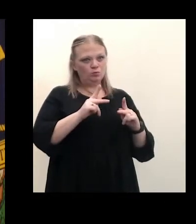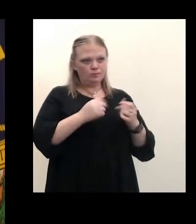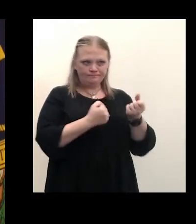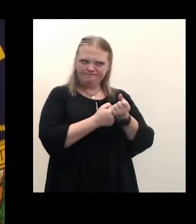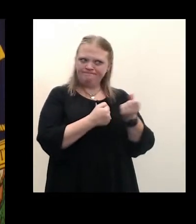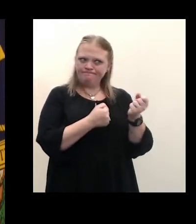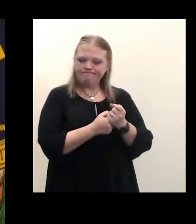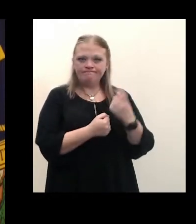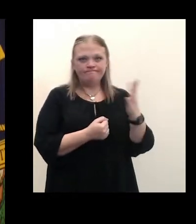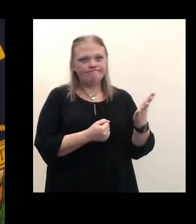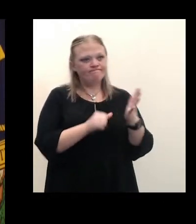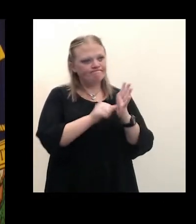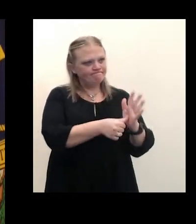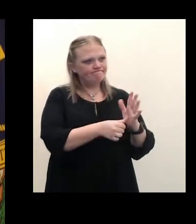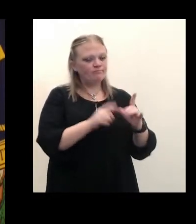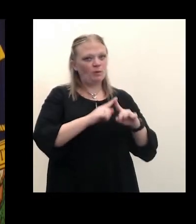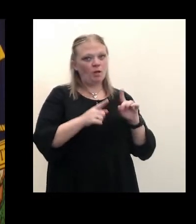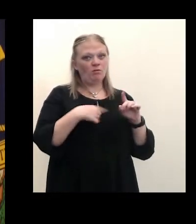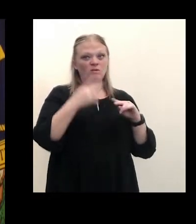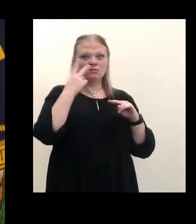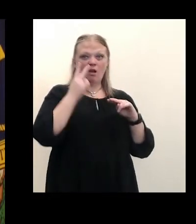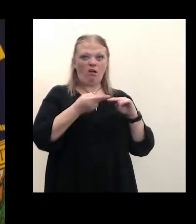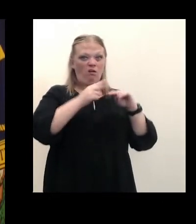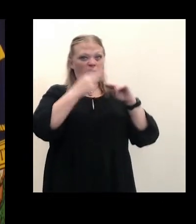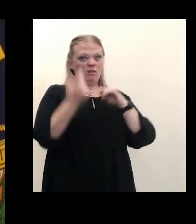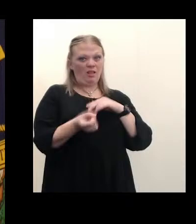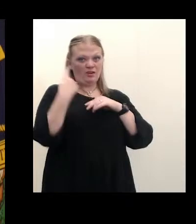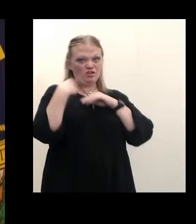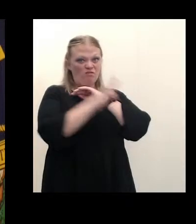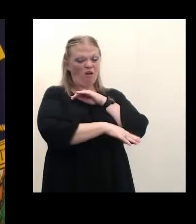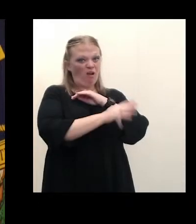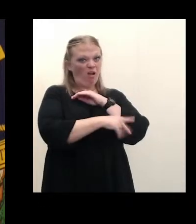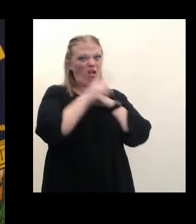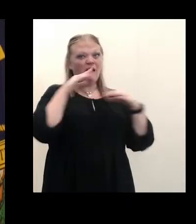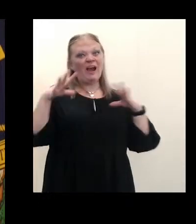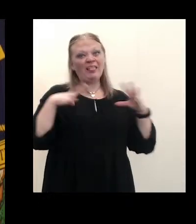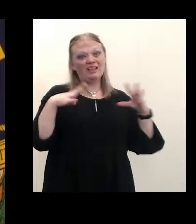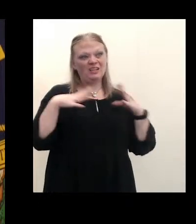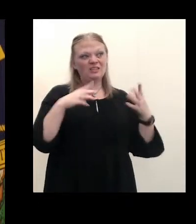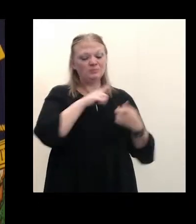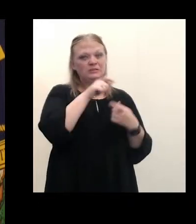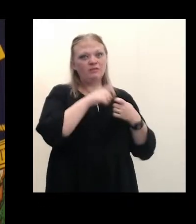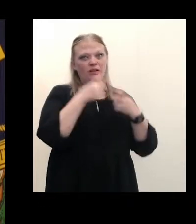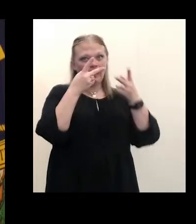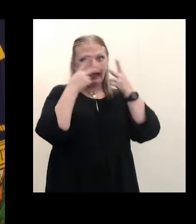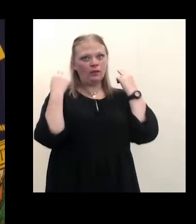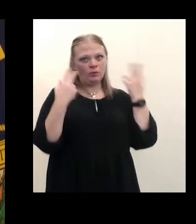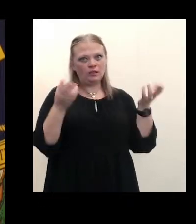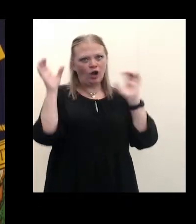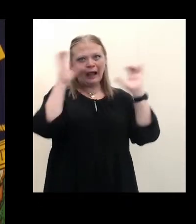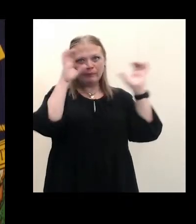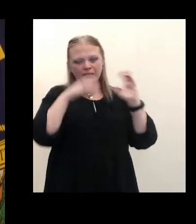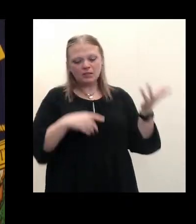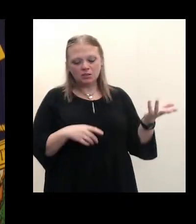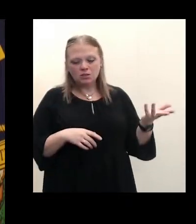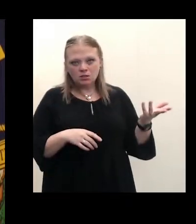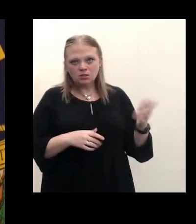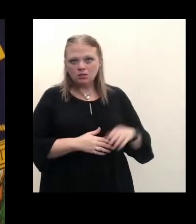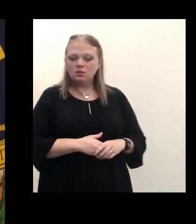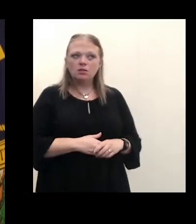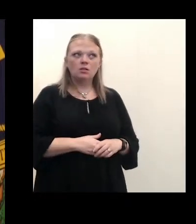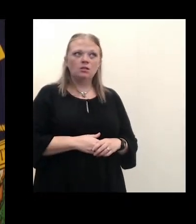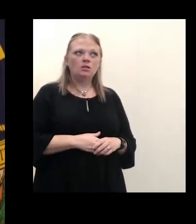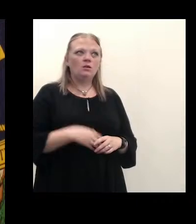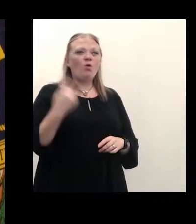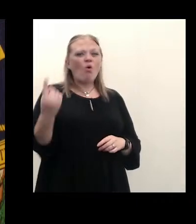see increases last year in the fall after the holiday season, especially Halloween. I'm actually in some ways, we're always